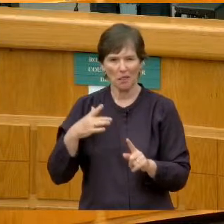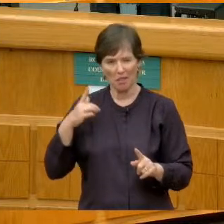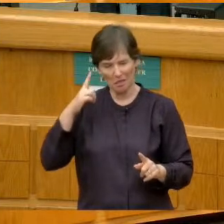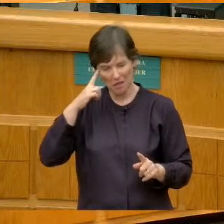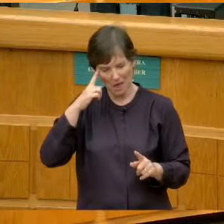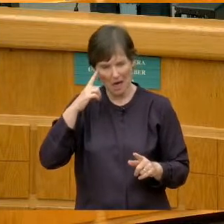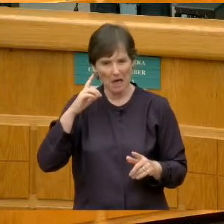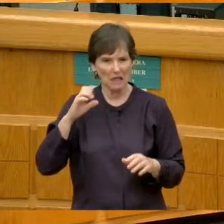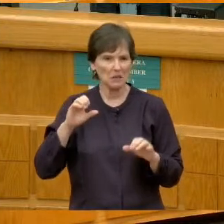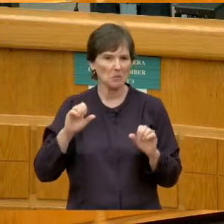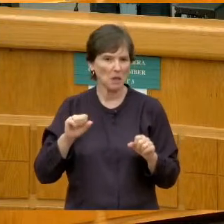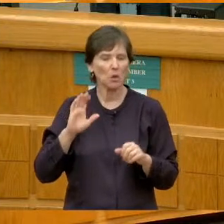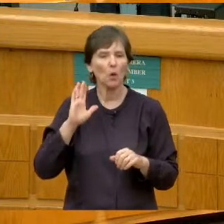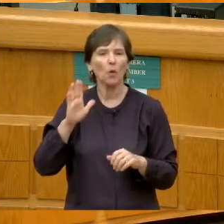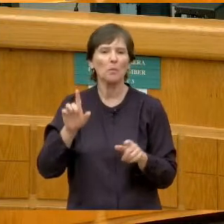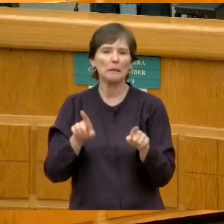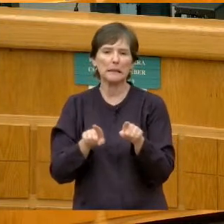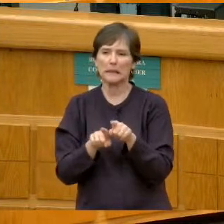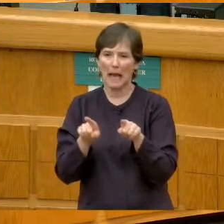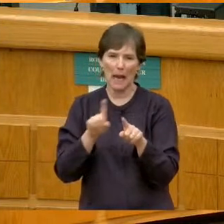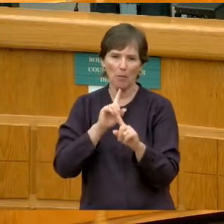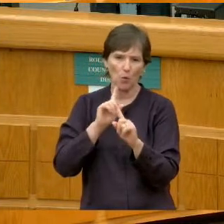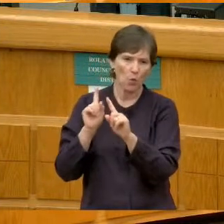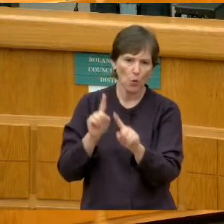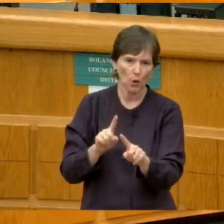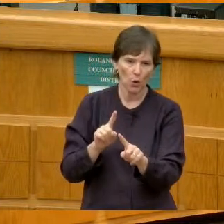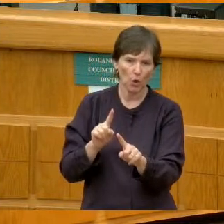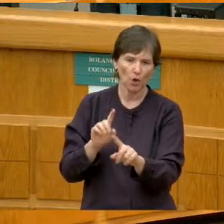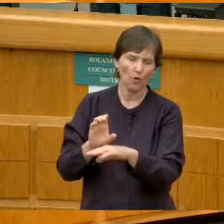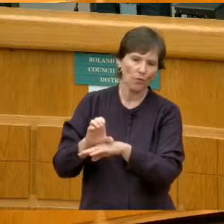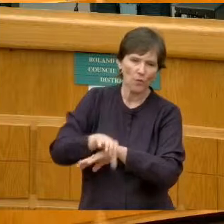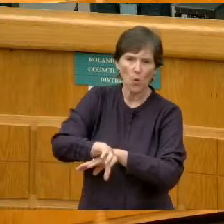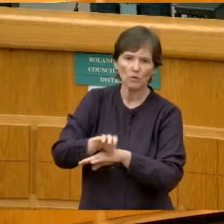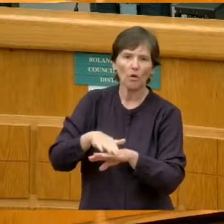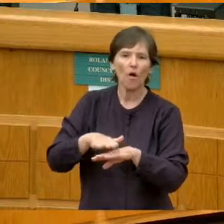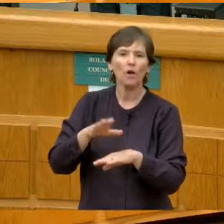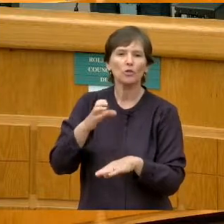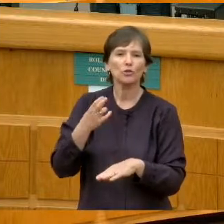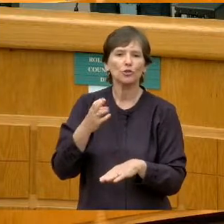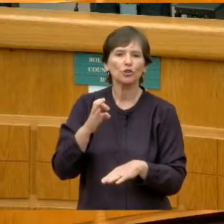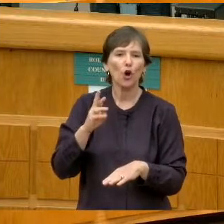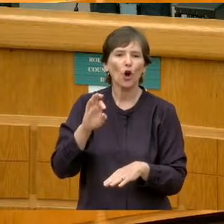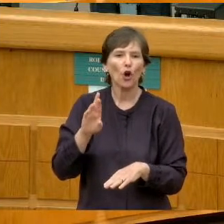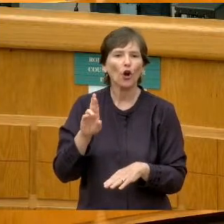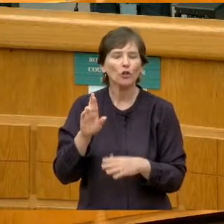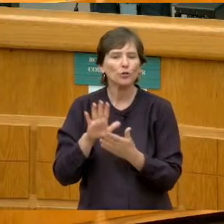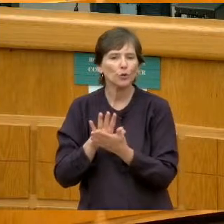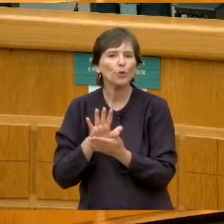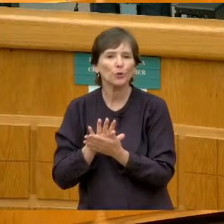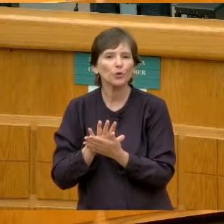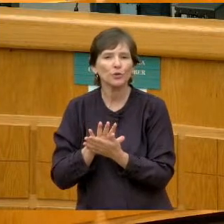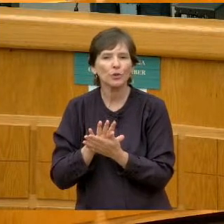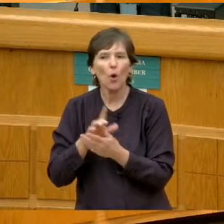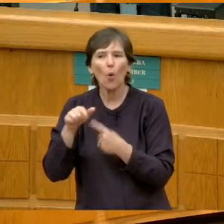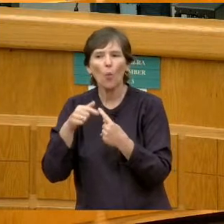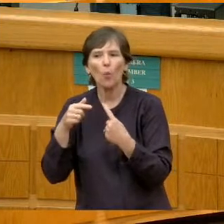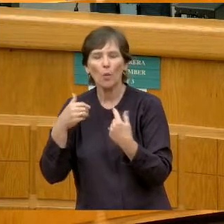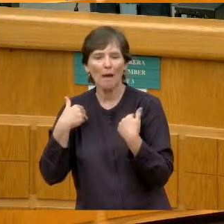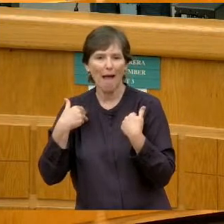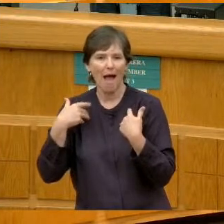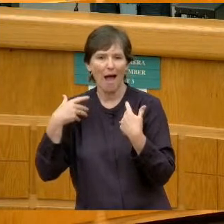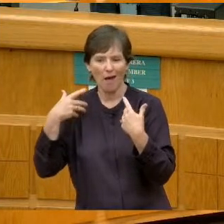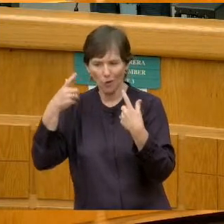be imposed on any charter school, and we'll announce that to the community when we have consensus amongst the charter schools.